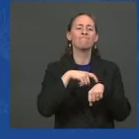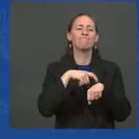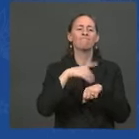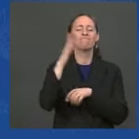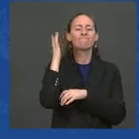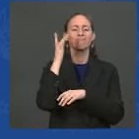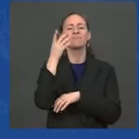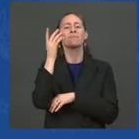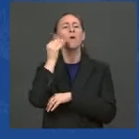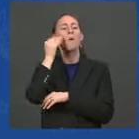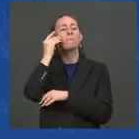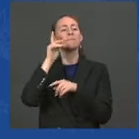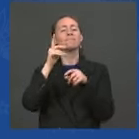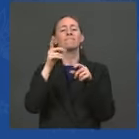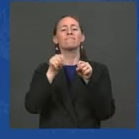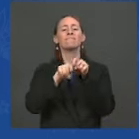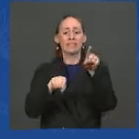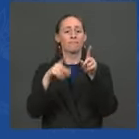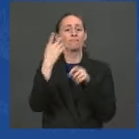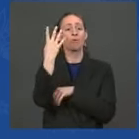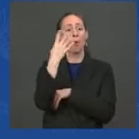grandpa. And